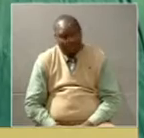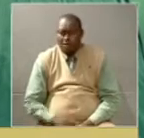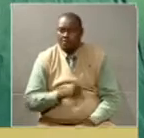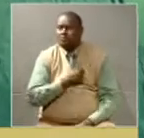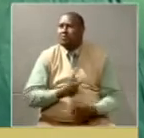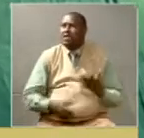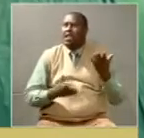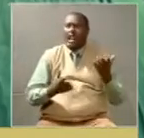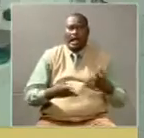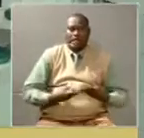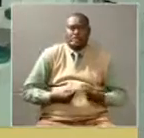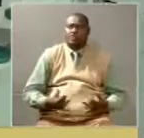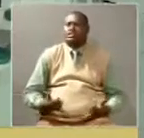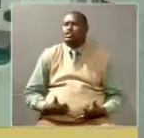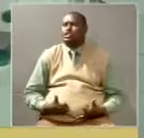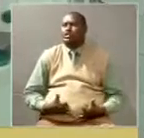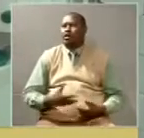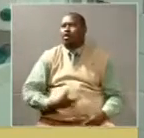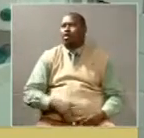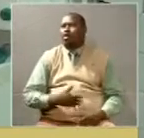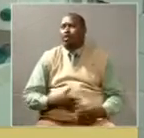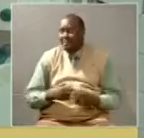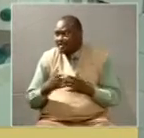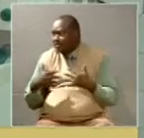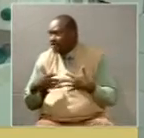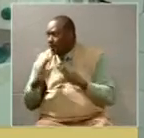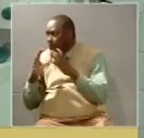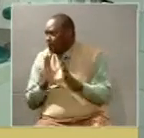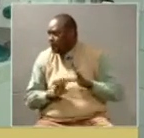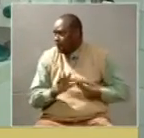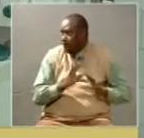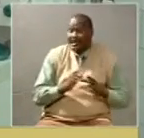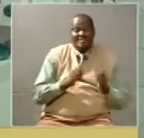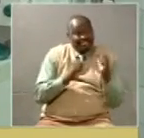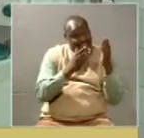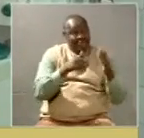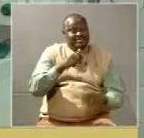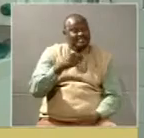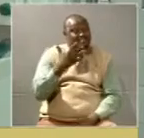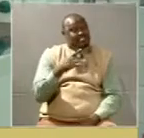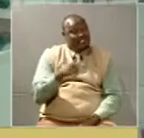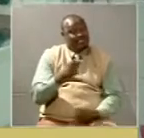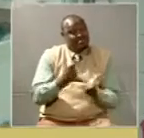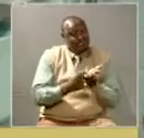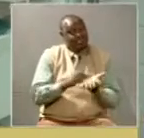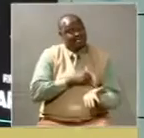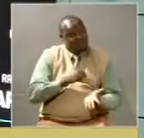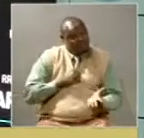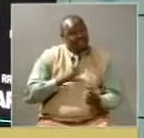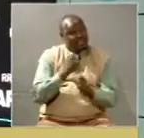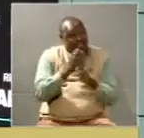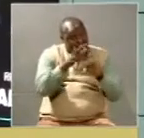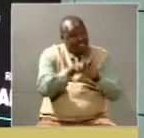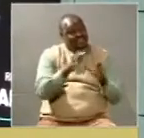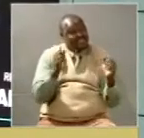permanently disabled and often socially isolated. It is estimated that at least 75,000 Ugandan women and girls live with